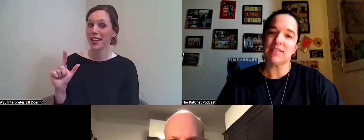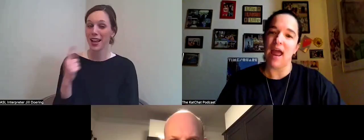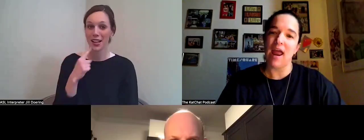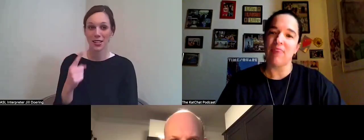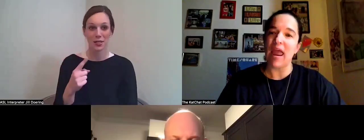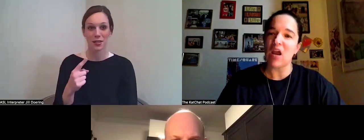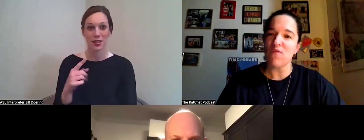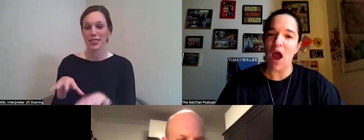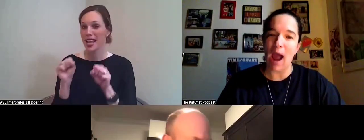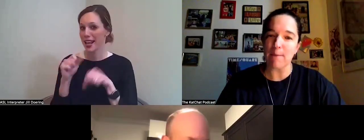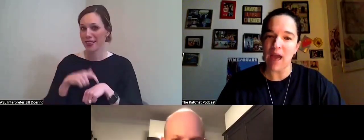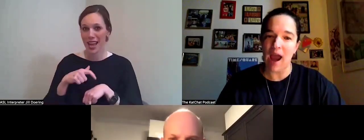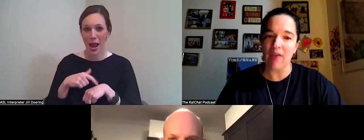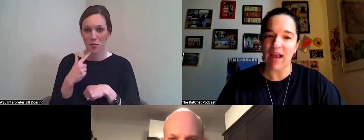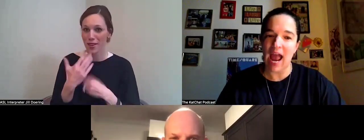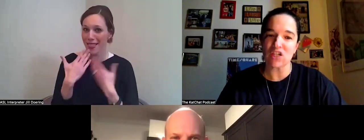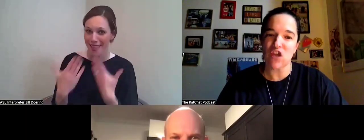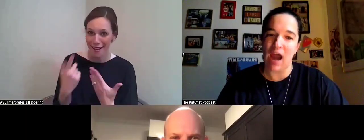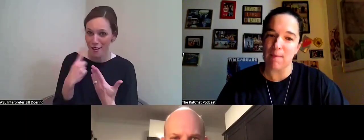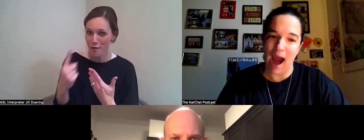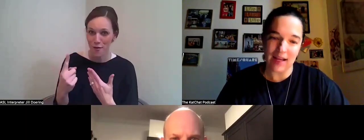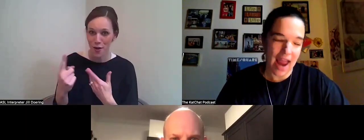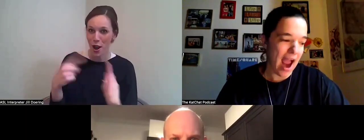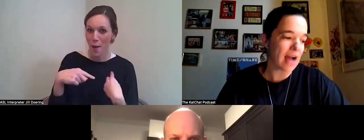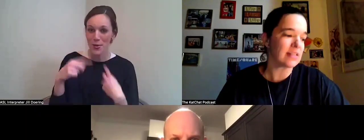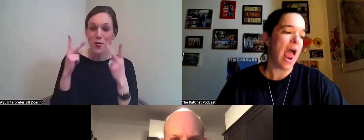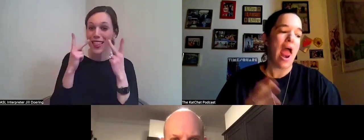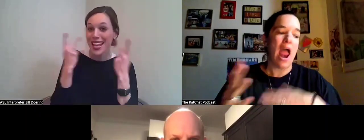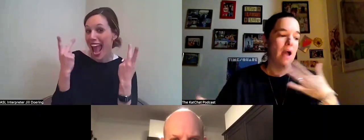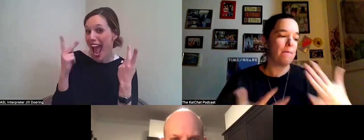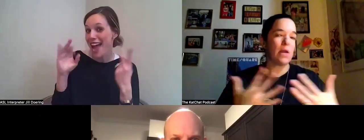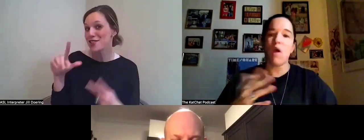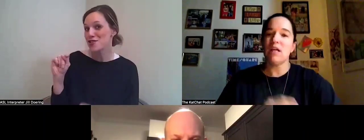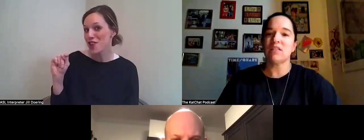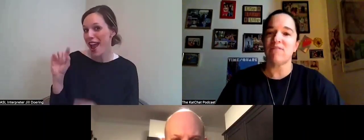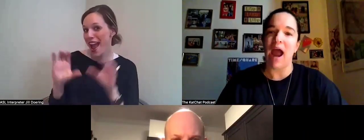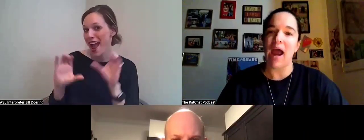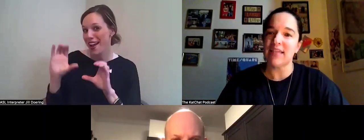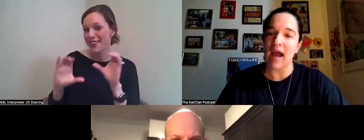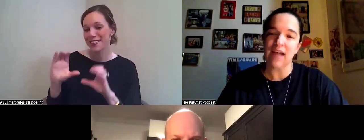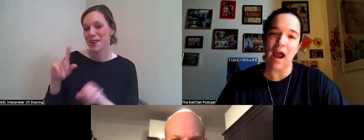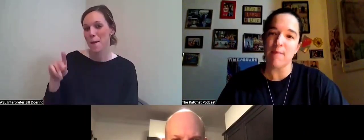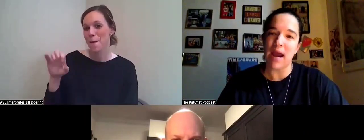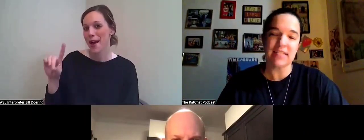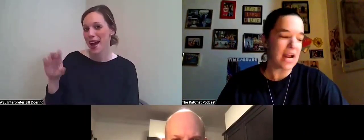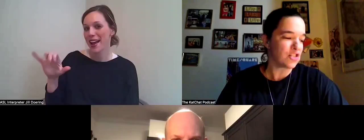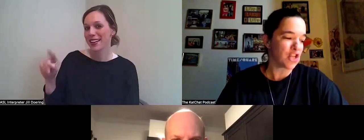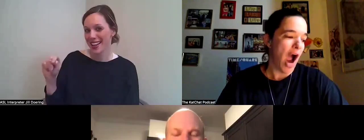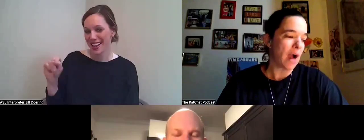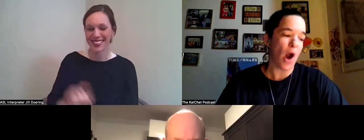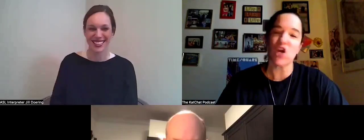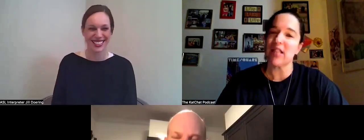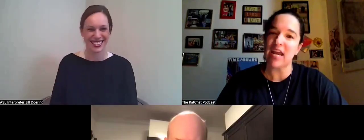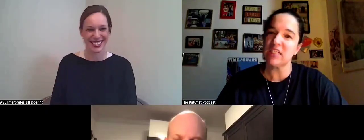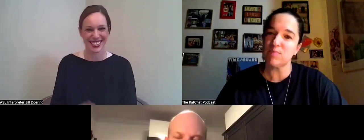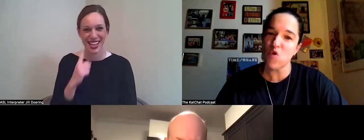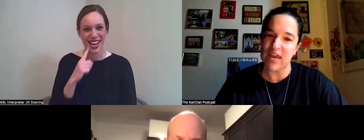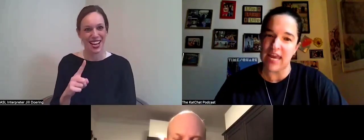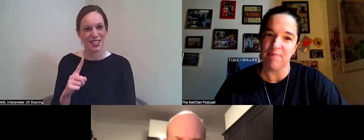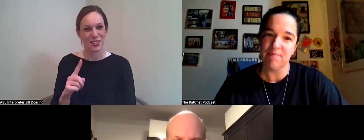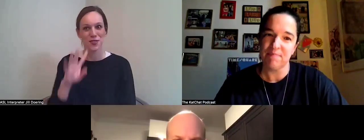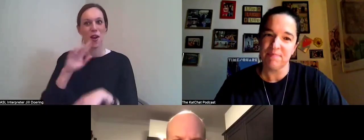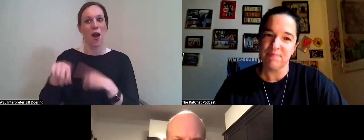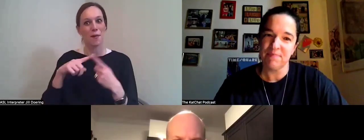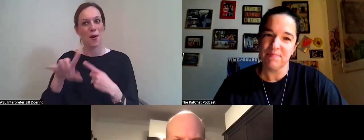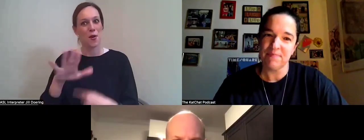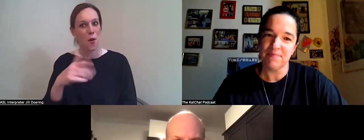time and say thank you for hopping on the Cat Chat podcast and be willing to find that time any day to talk about your latest